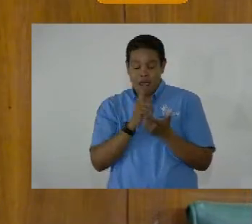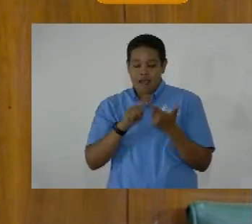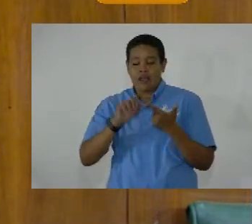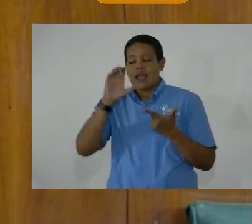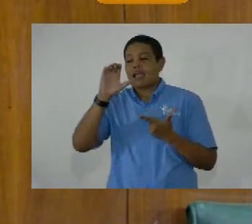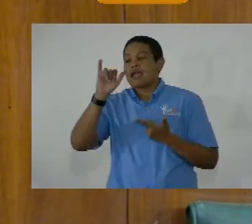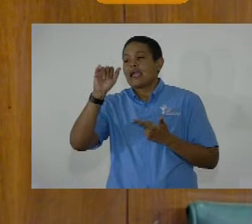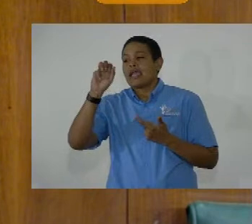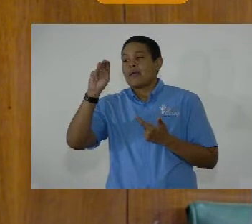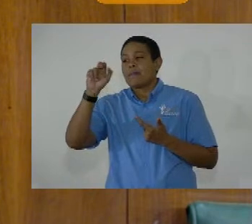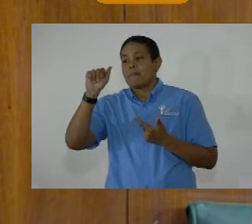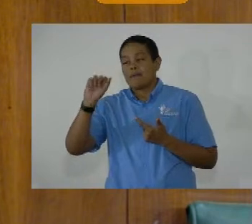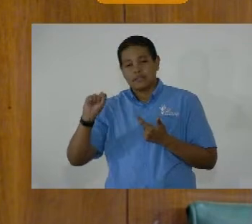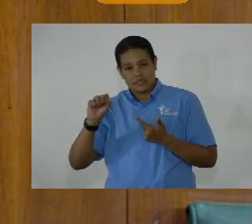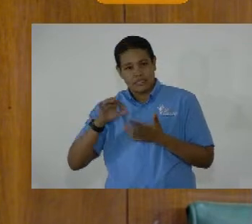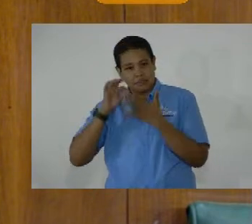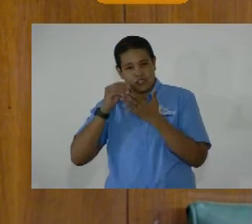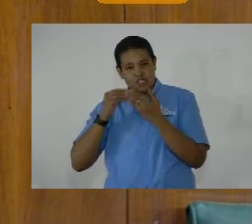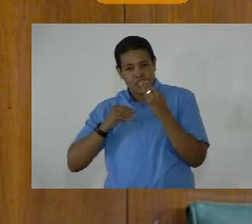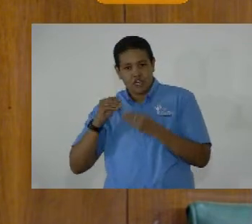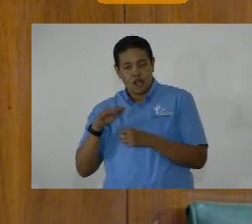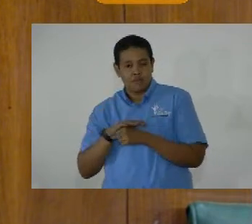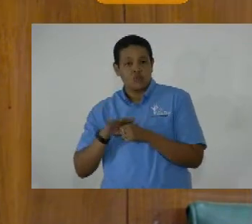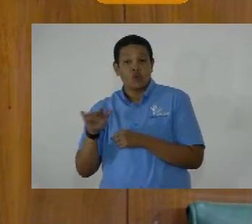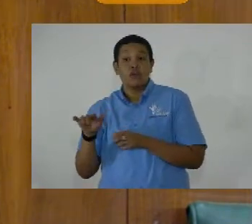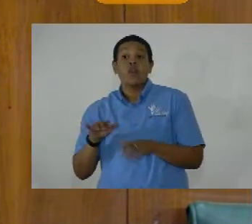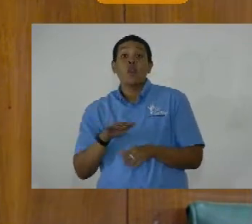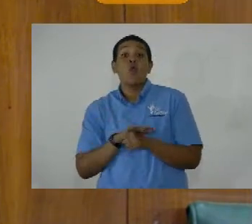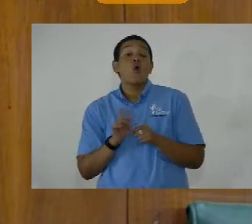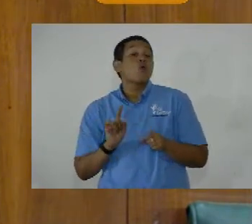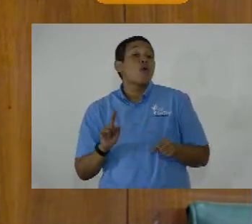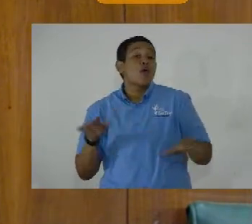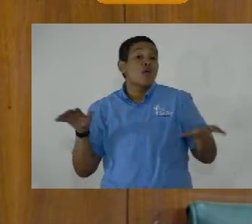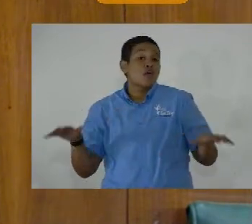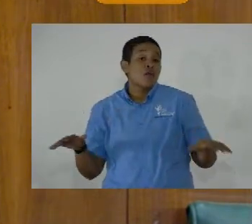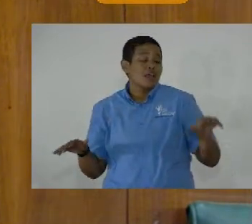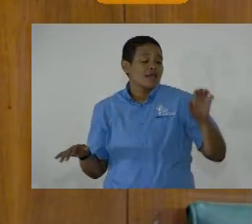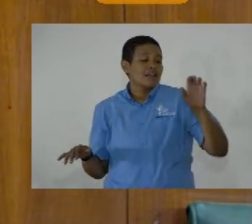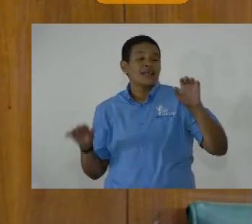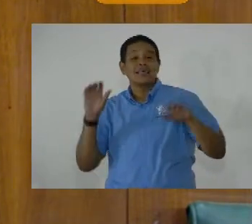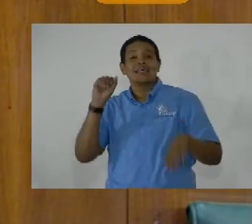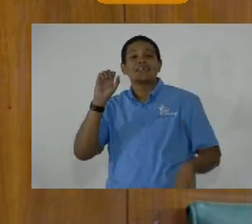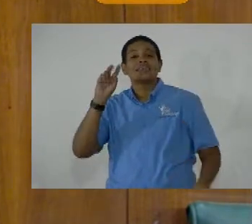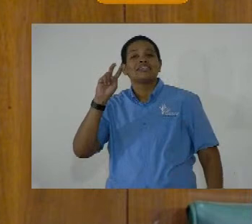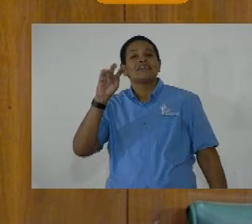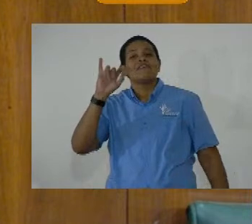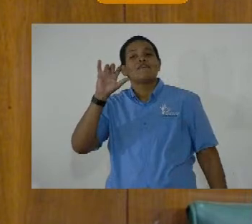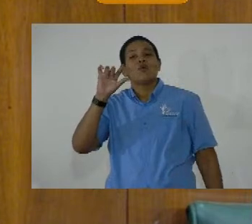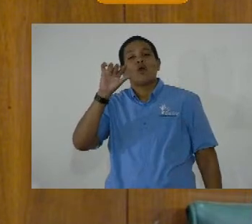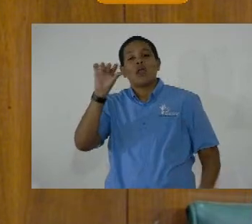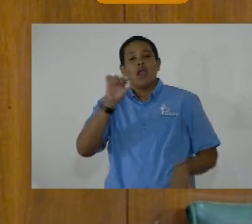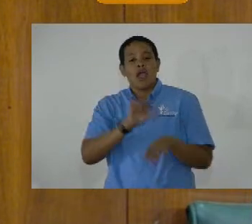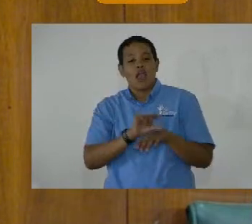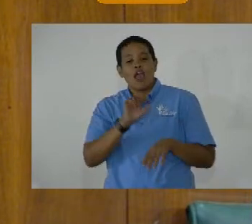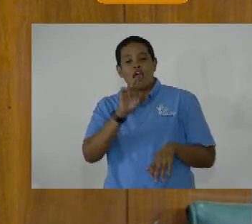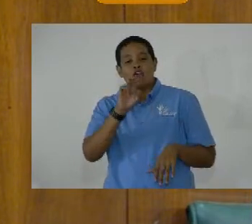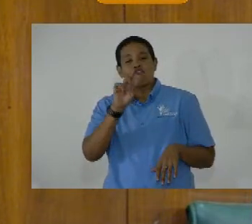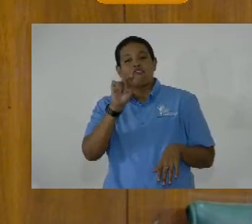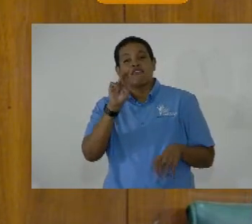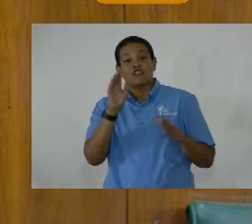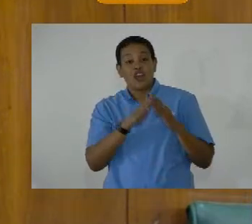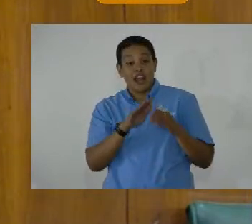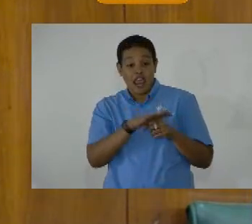Zone. These to be located respectively in the Seaview Gardens, Riverton area of my